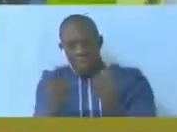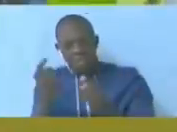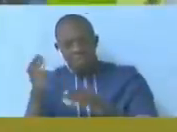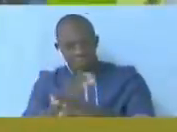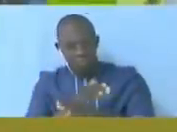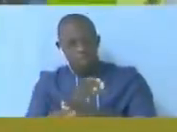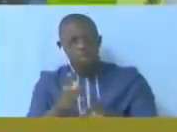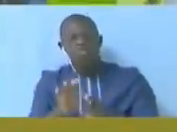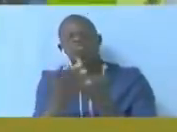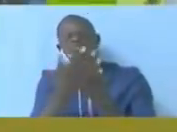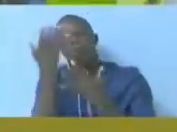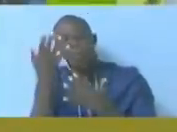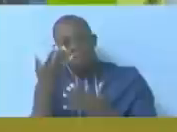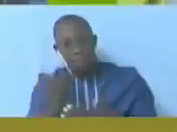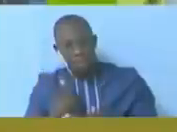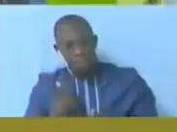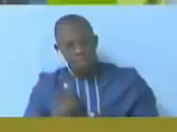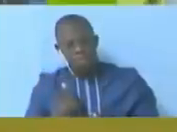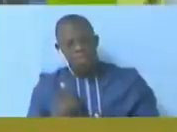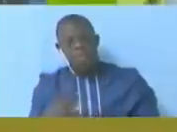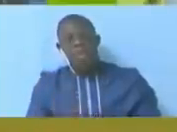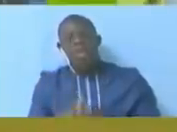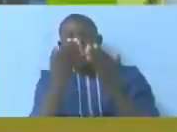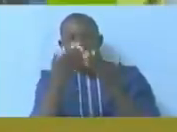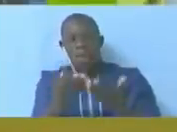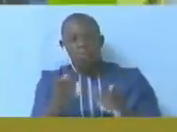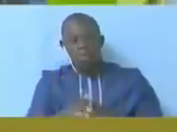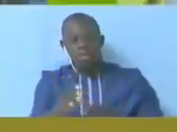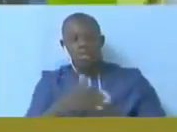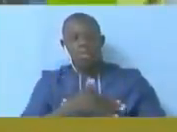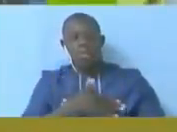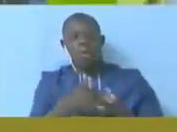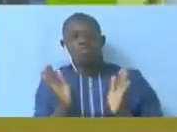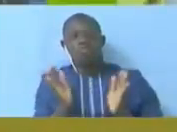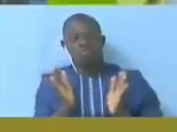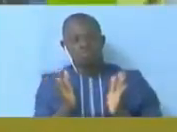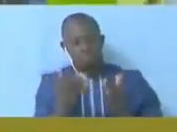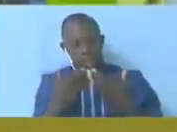themselves, some of them have now opened up.